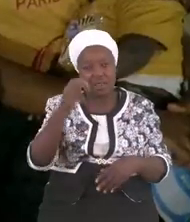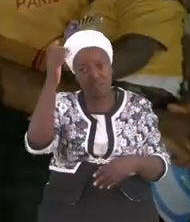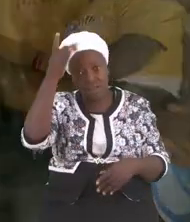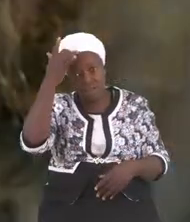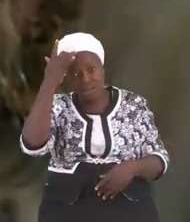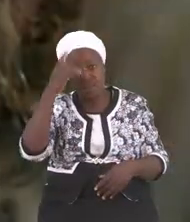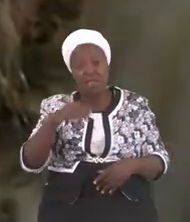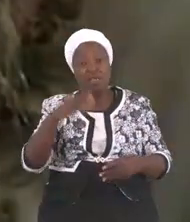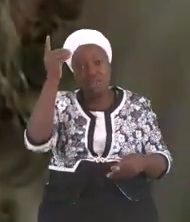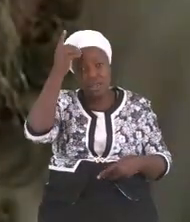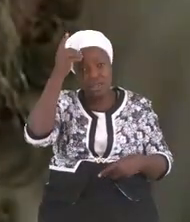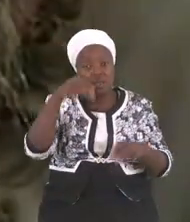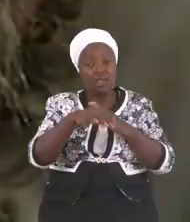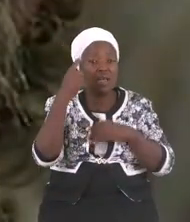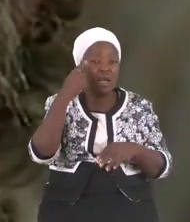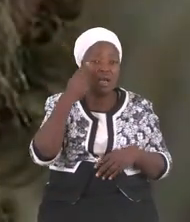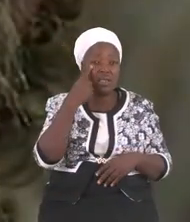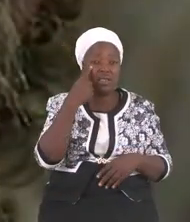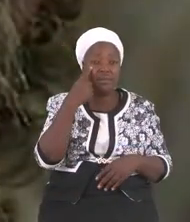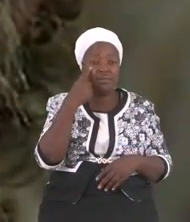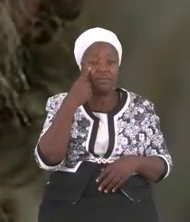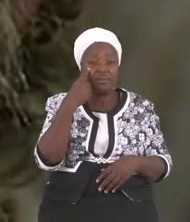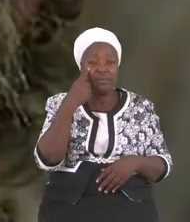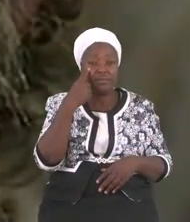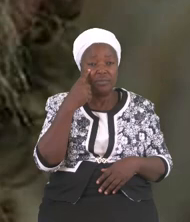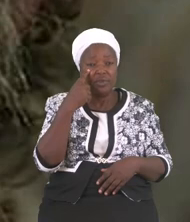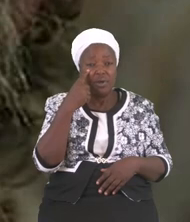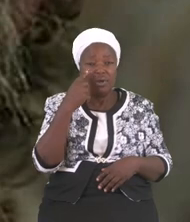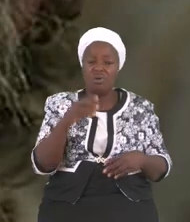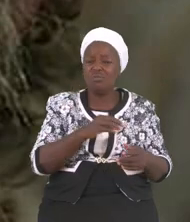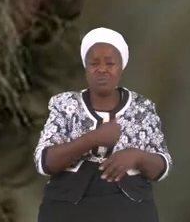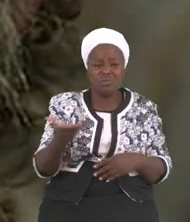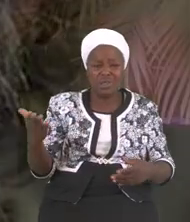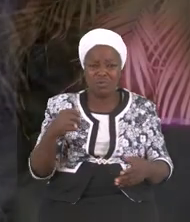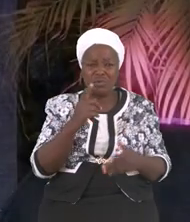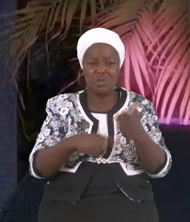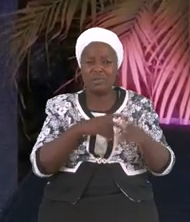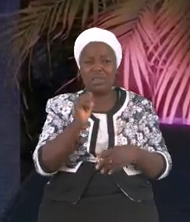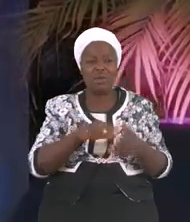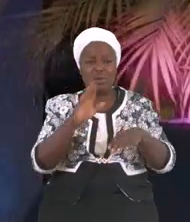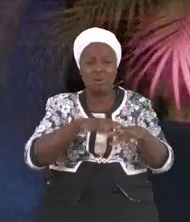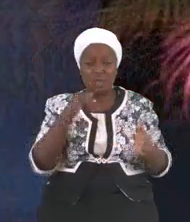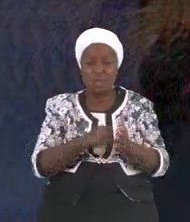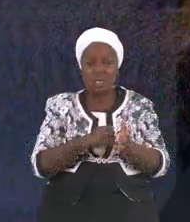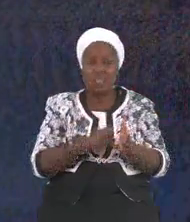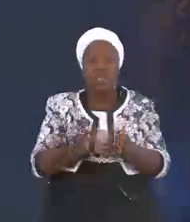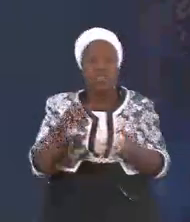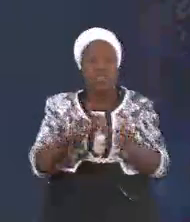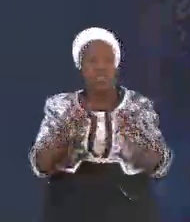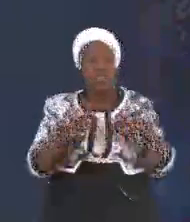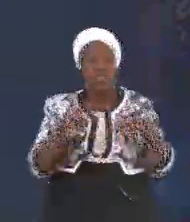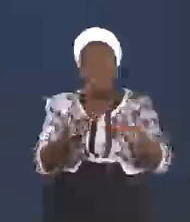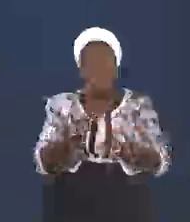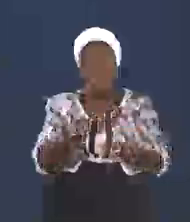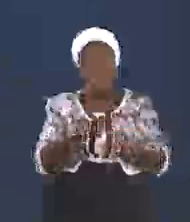Glaucoma has stolen your sight. Or maybe an accident, somebody, something that pinched you has stolen your